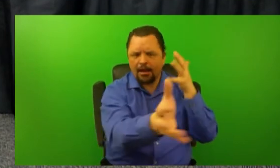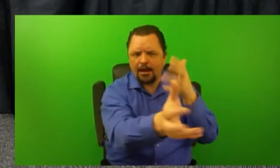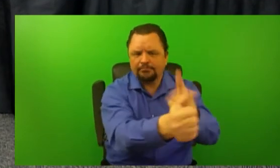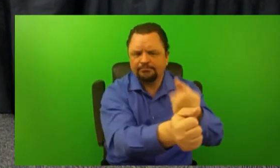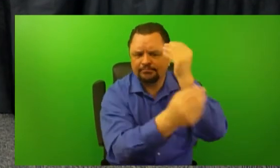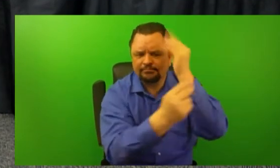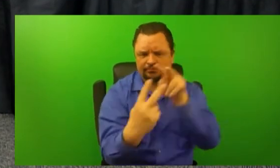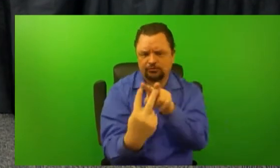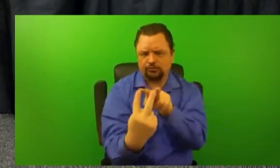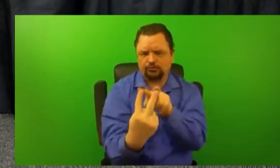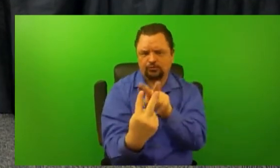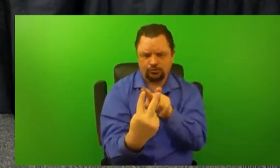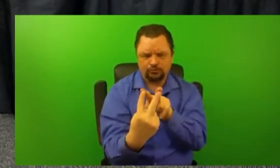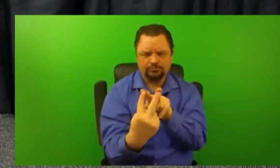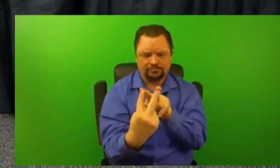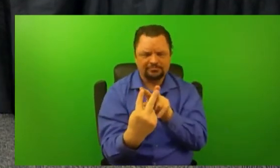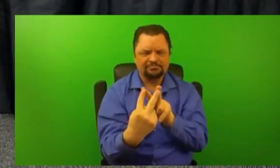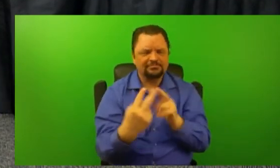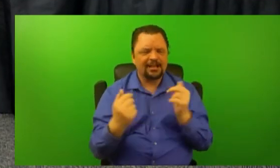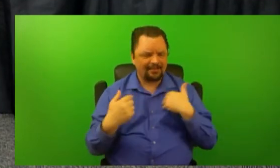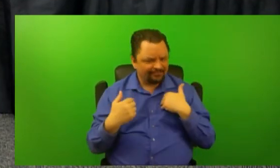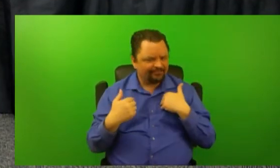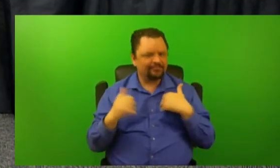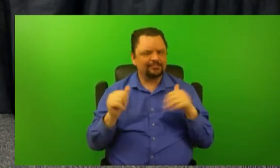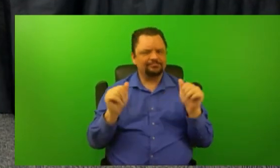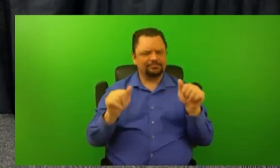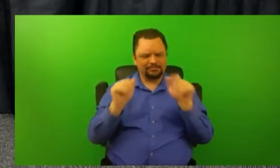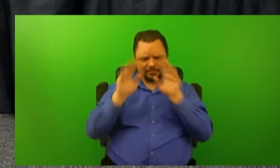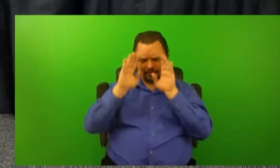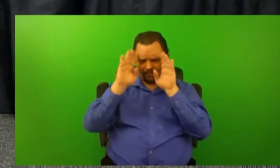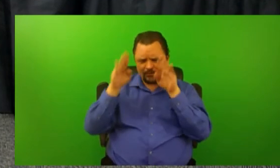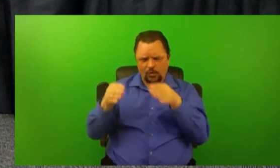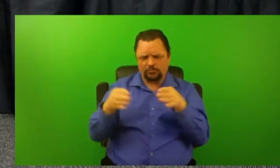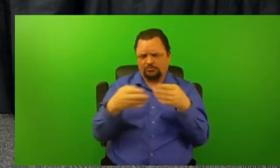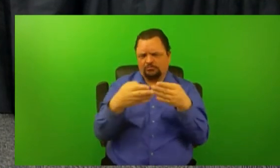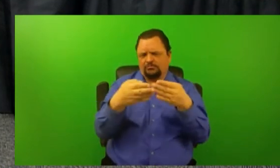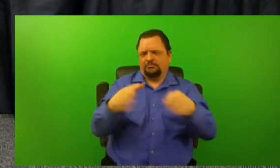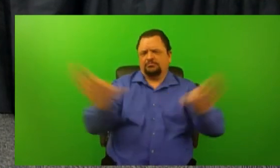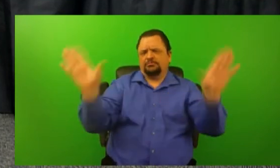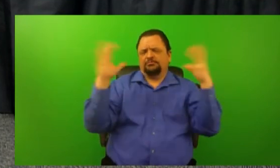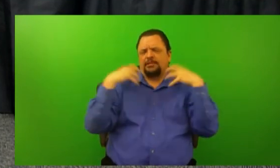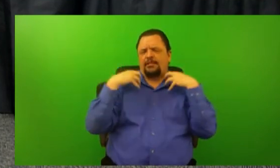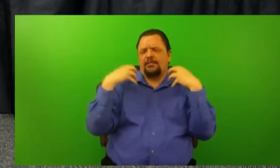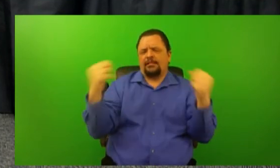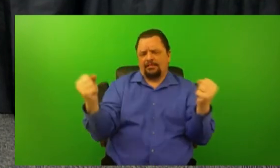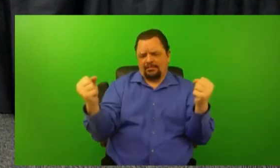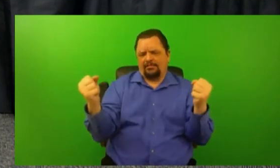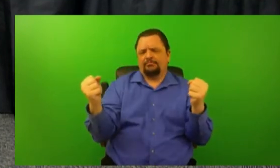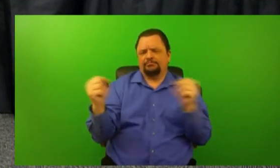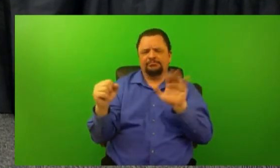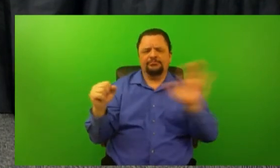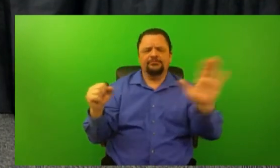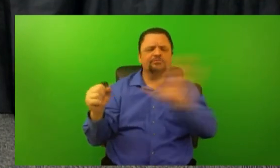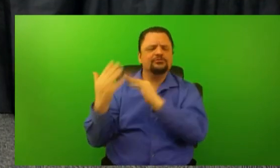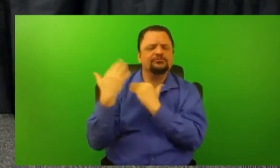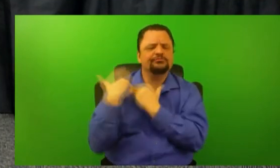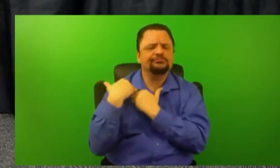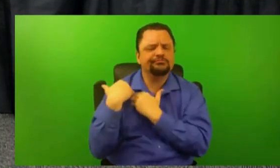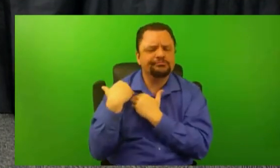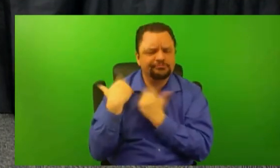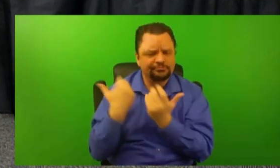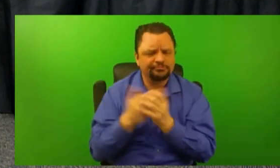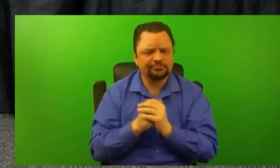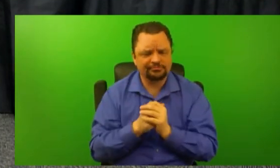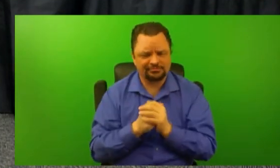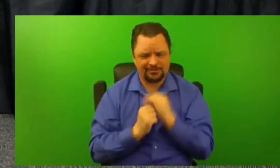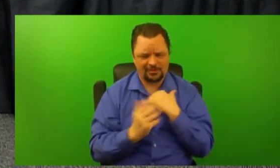broader spectrum of our public health responsibilities. This is our opportunity to update you on some of the processes